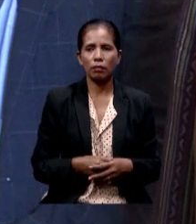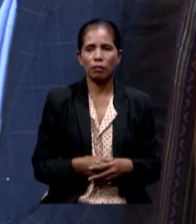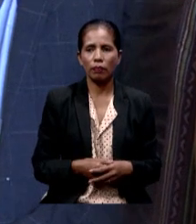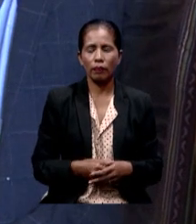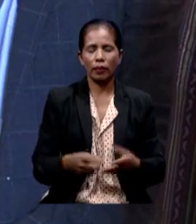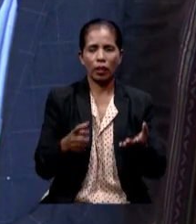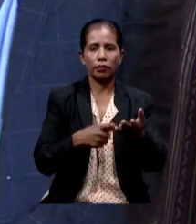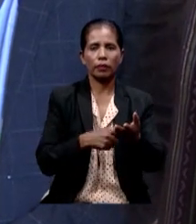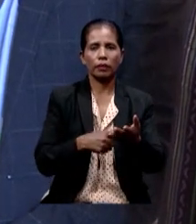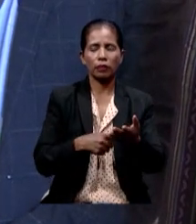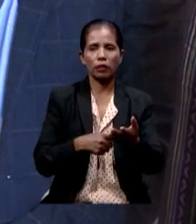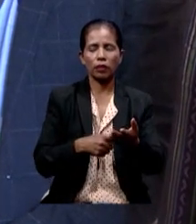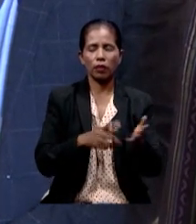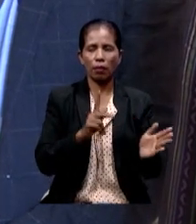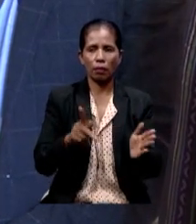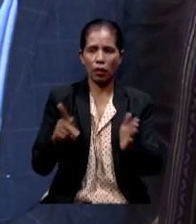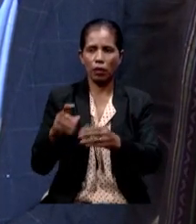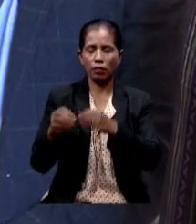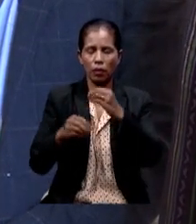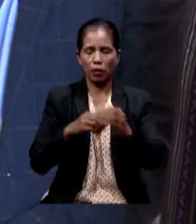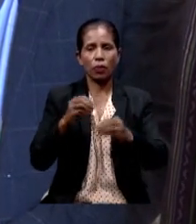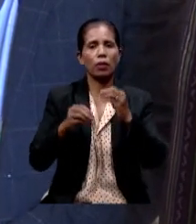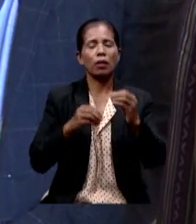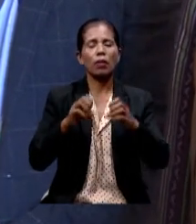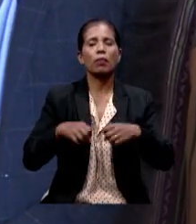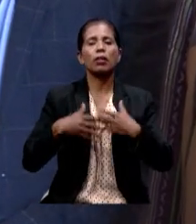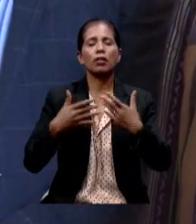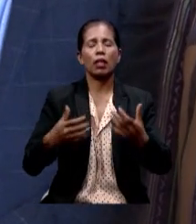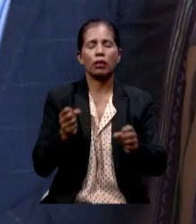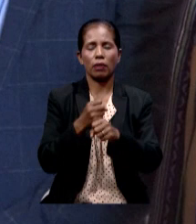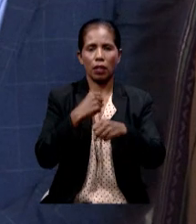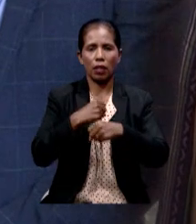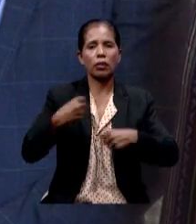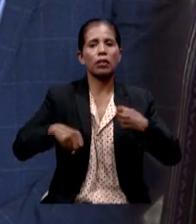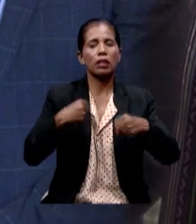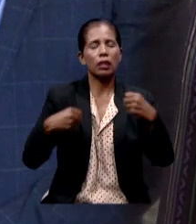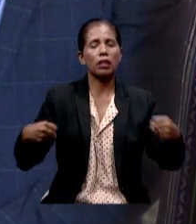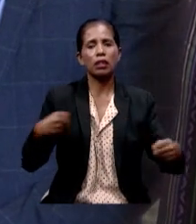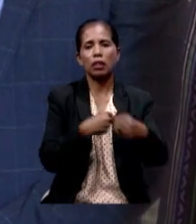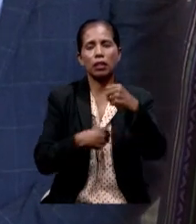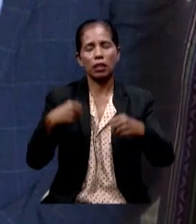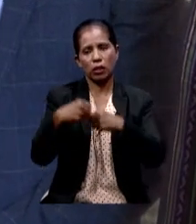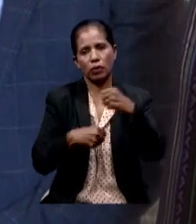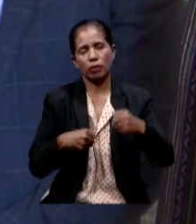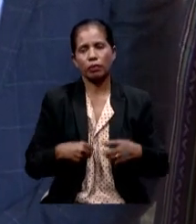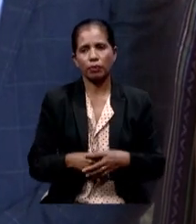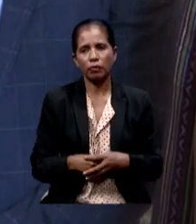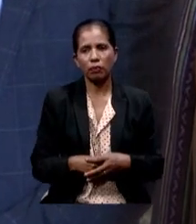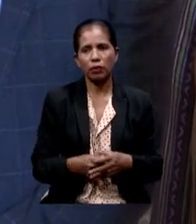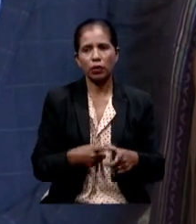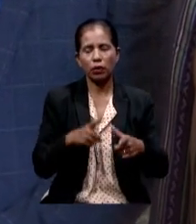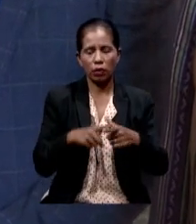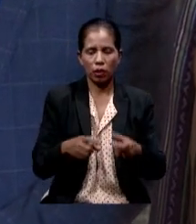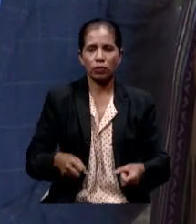techniques or plan for boxers. That's what I can contribute to the